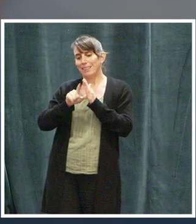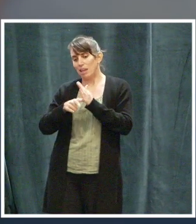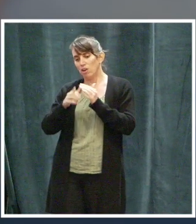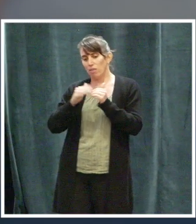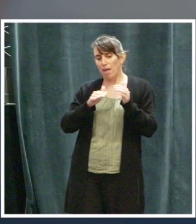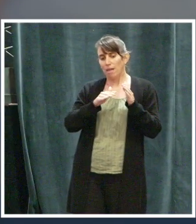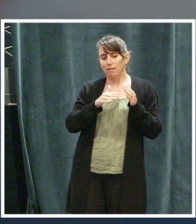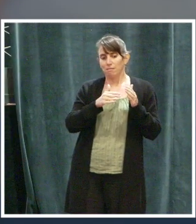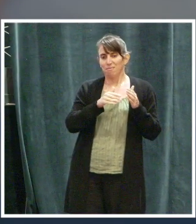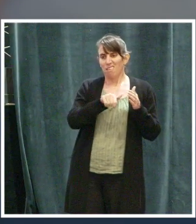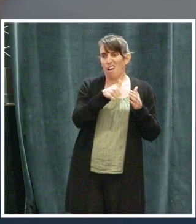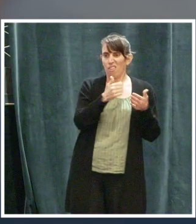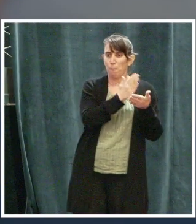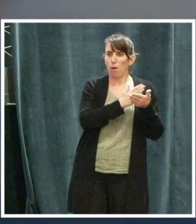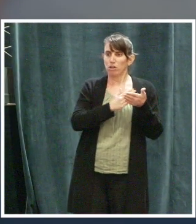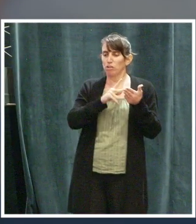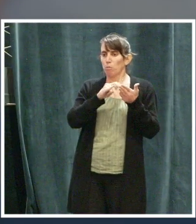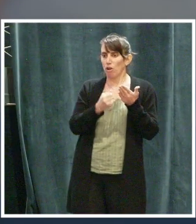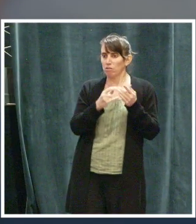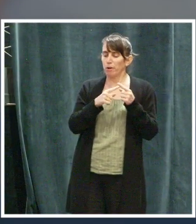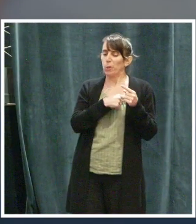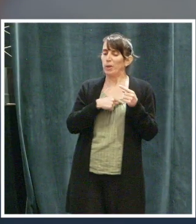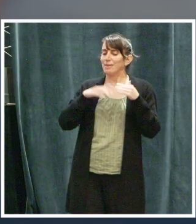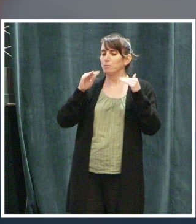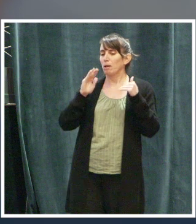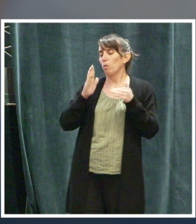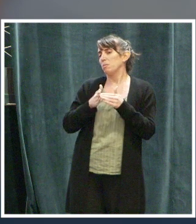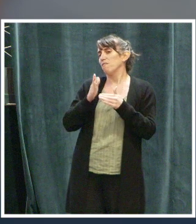anticipate that it will be completed at the same time.